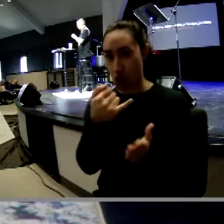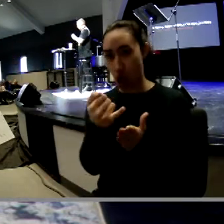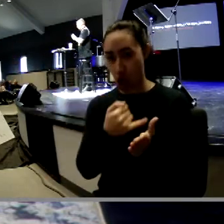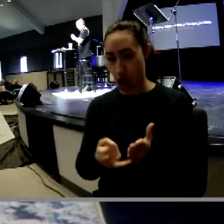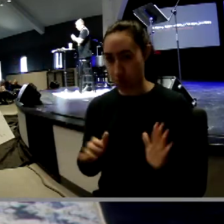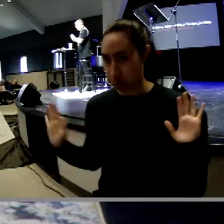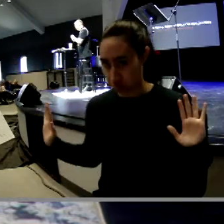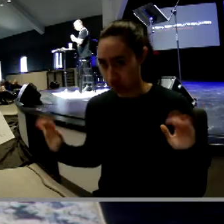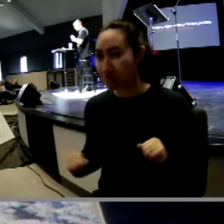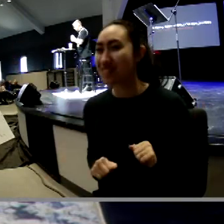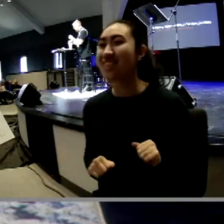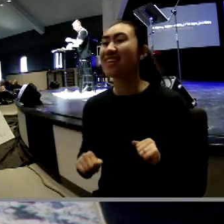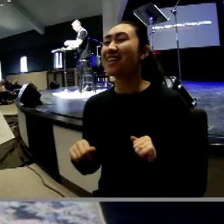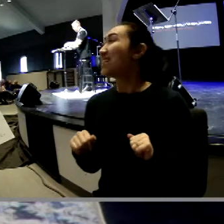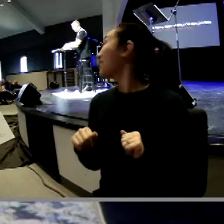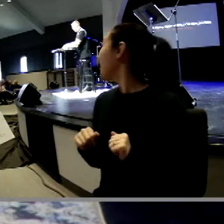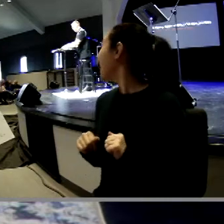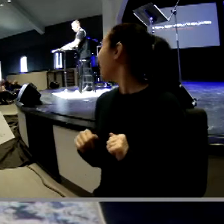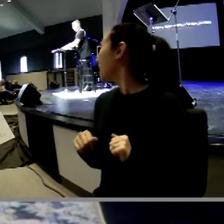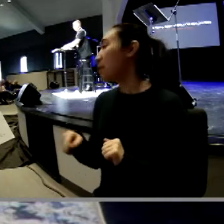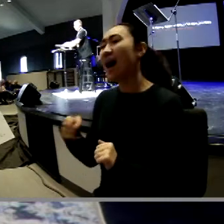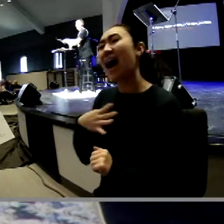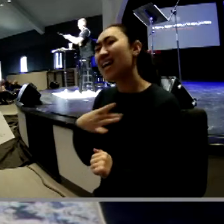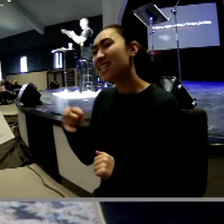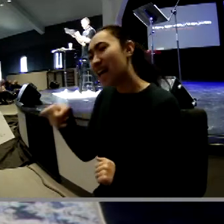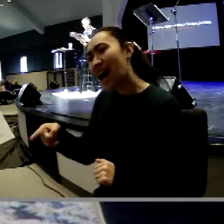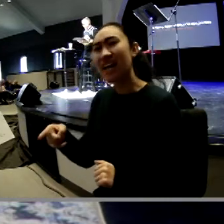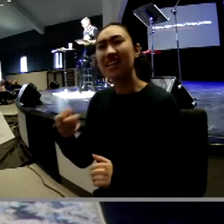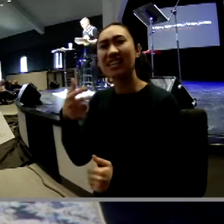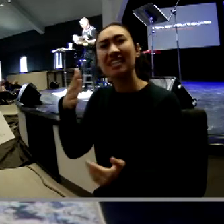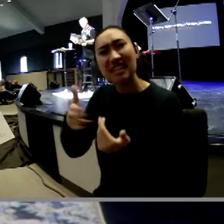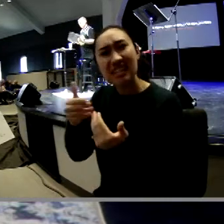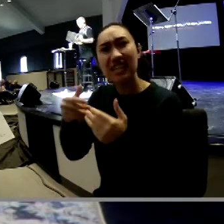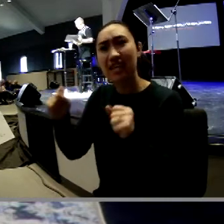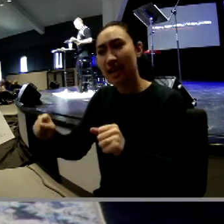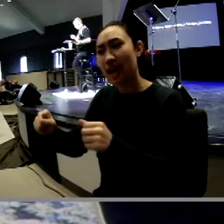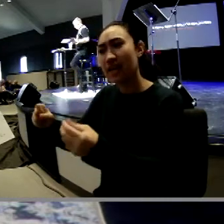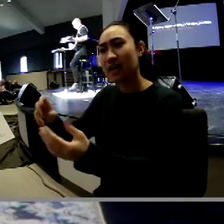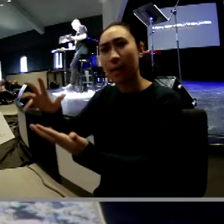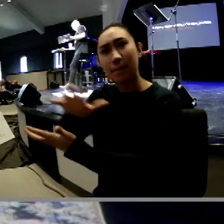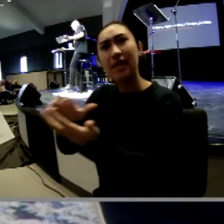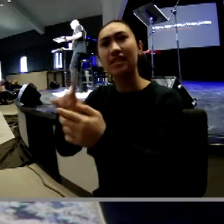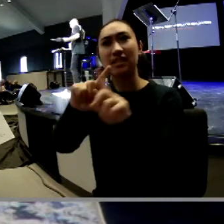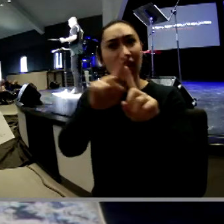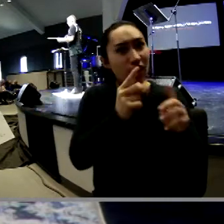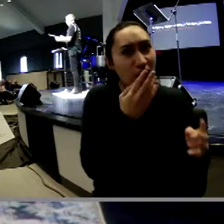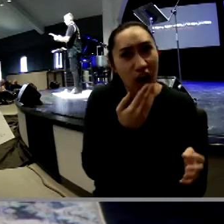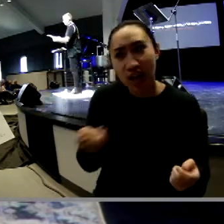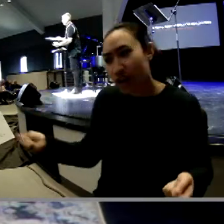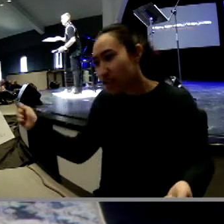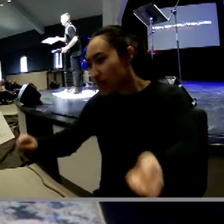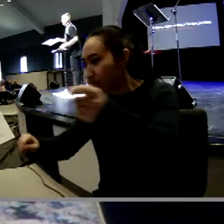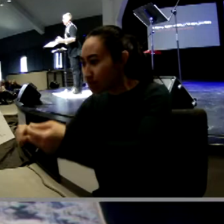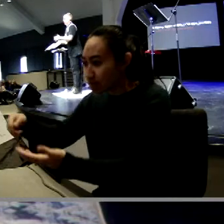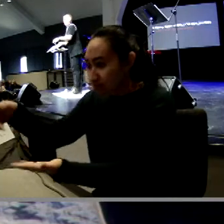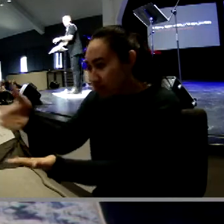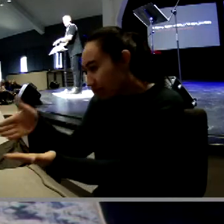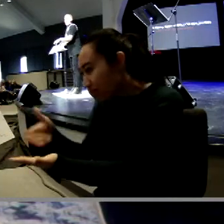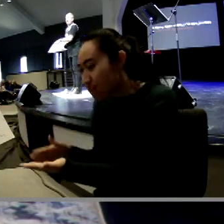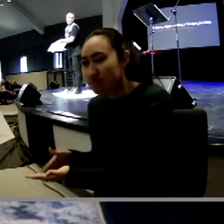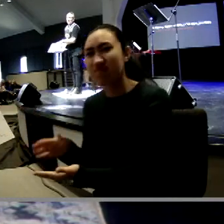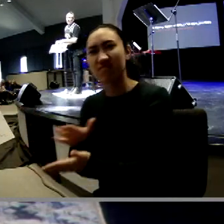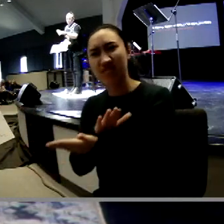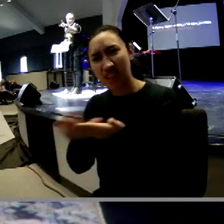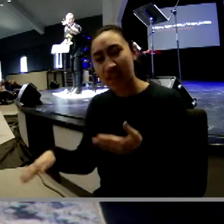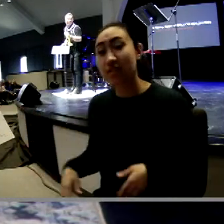a neutral color, allows you to mix colors, gives you a good tonal representation. But let's talk about this first color, which would be